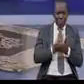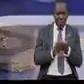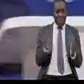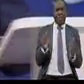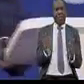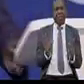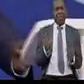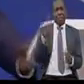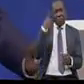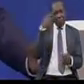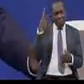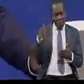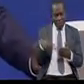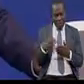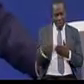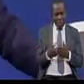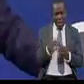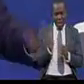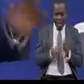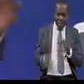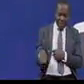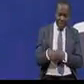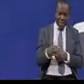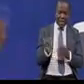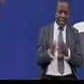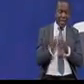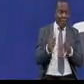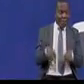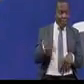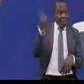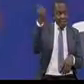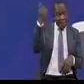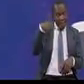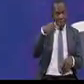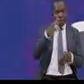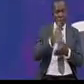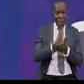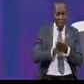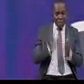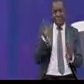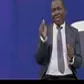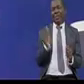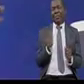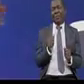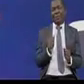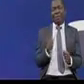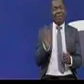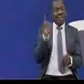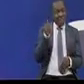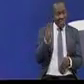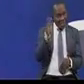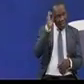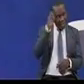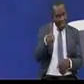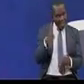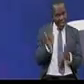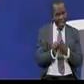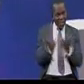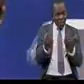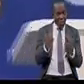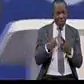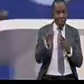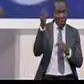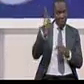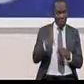day, the strength of the Lord renewed in his life every day. He that cometh to God must believe that he is, and that